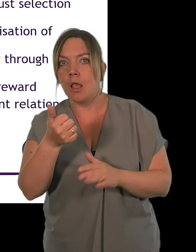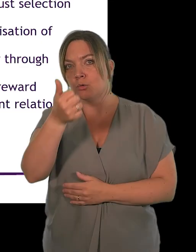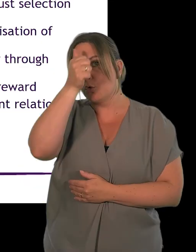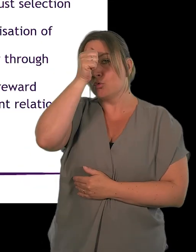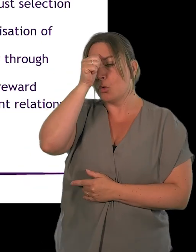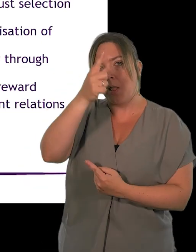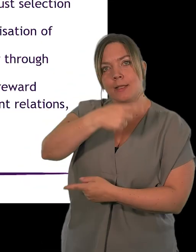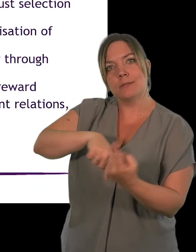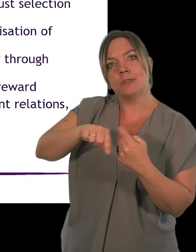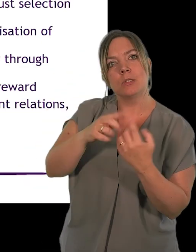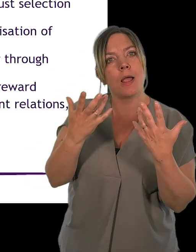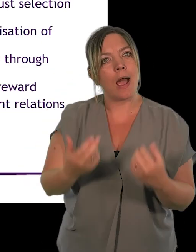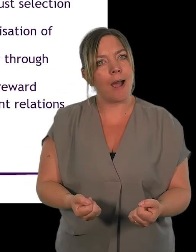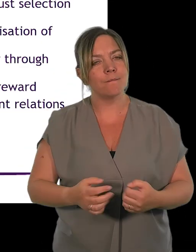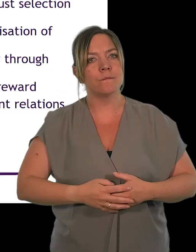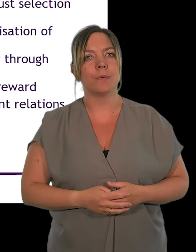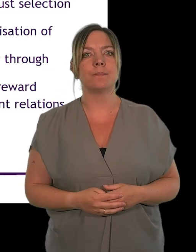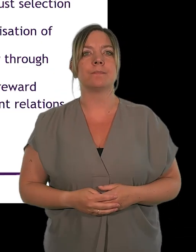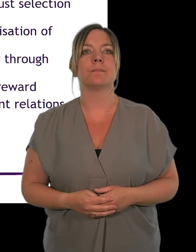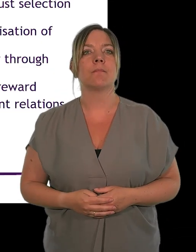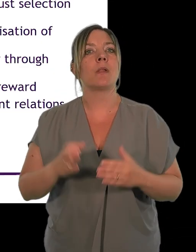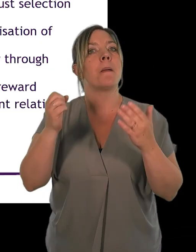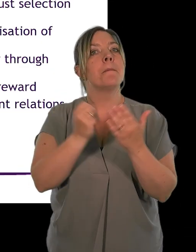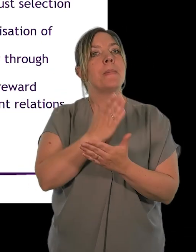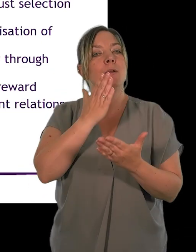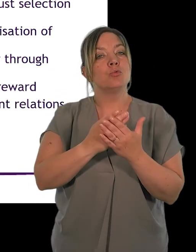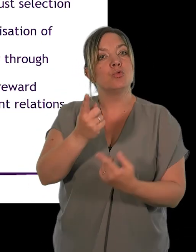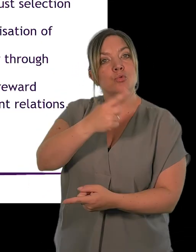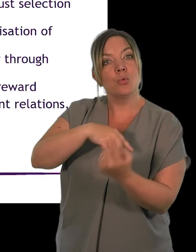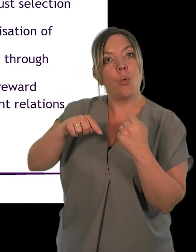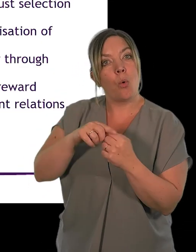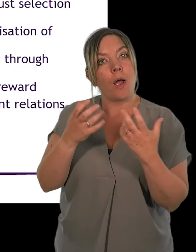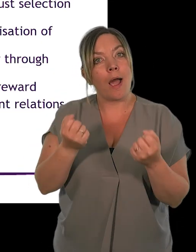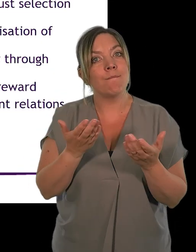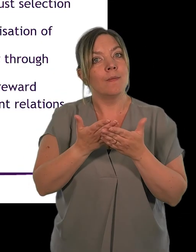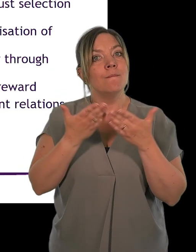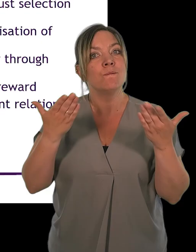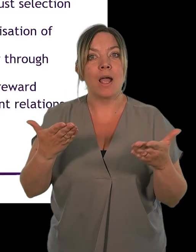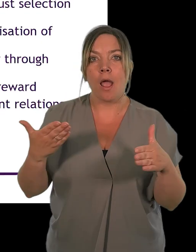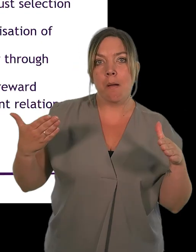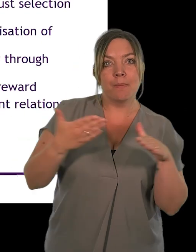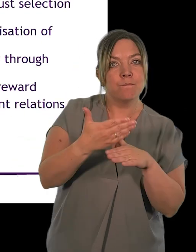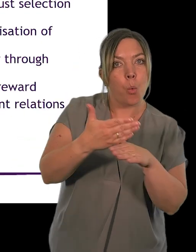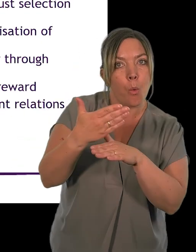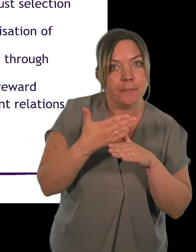look at current and future skills and knowledge capital,